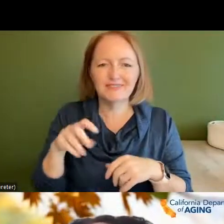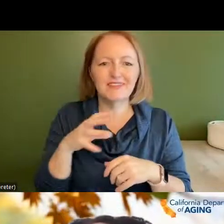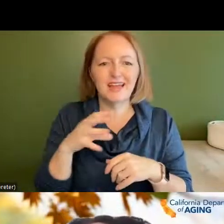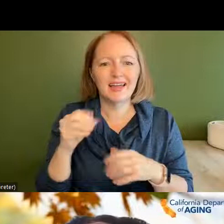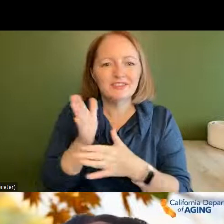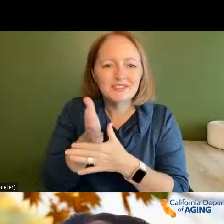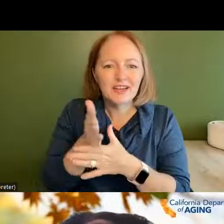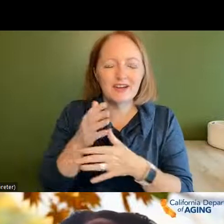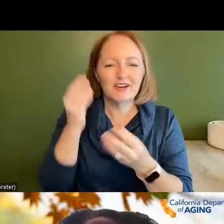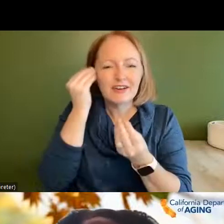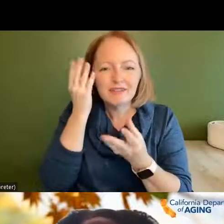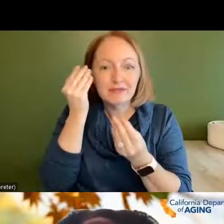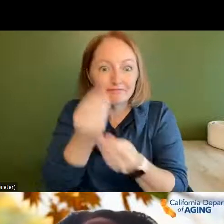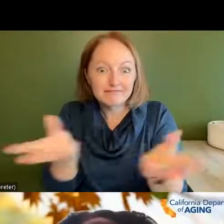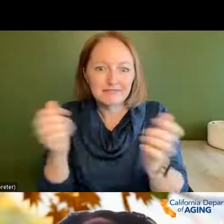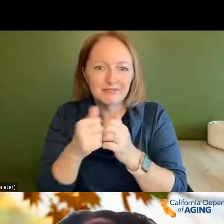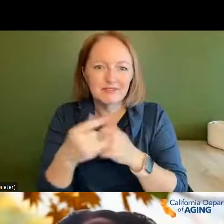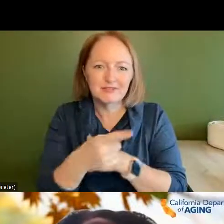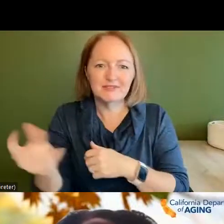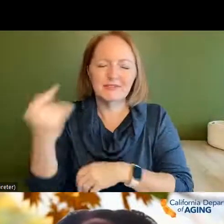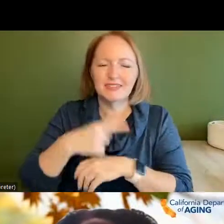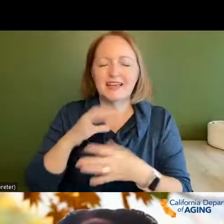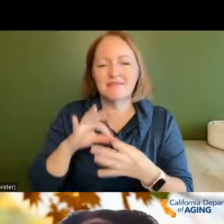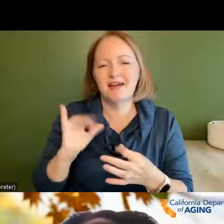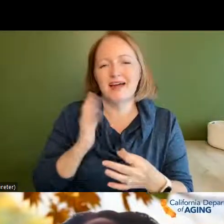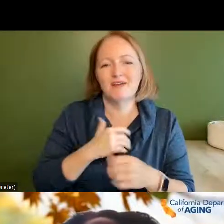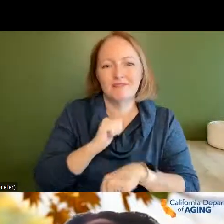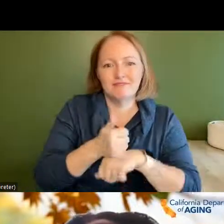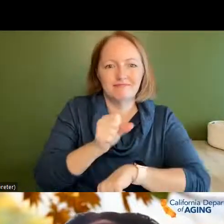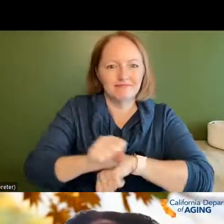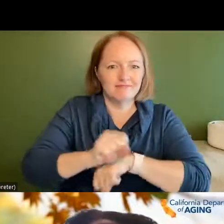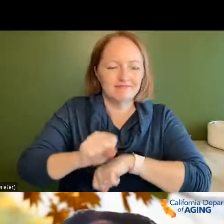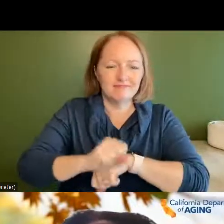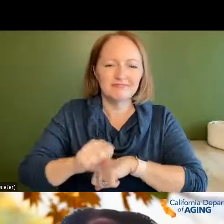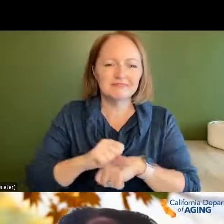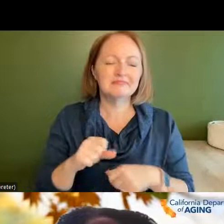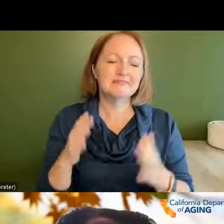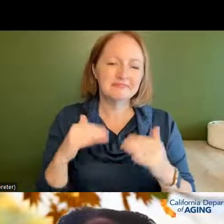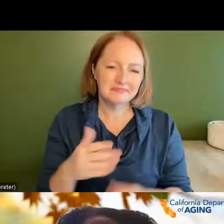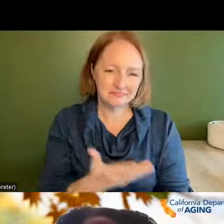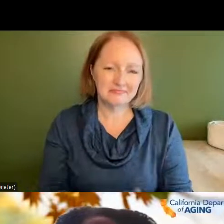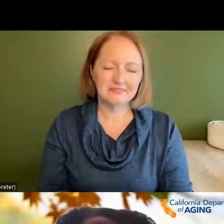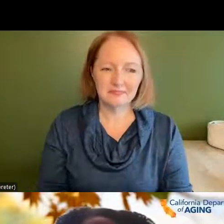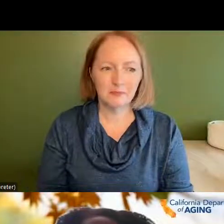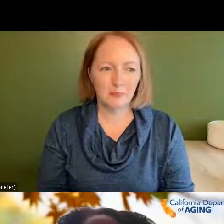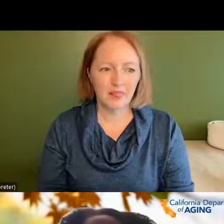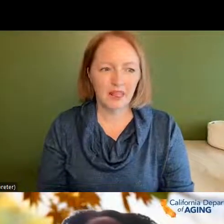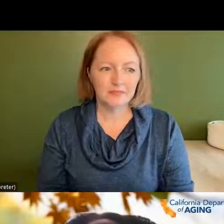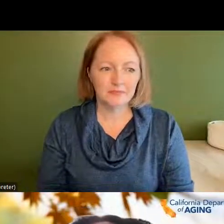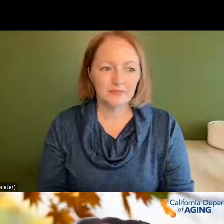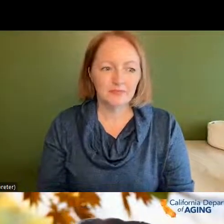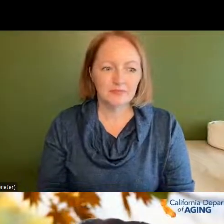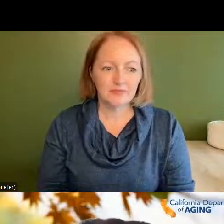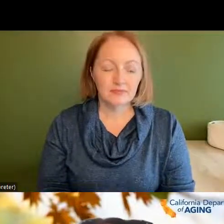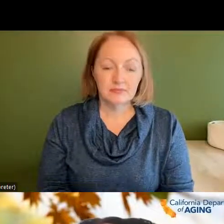share information with you today about that initiative. Next slide, please.